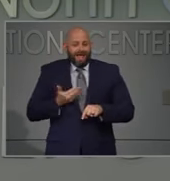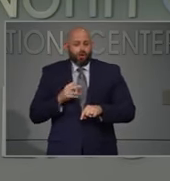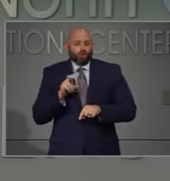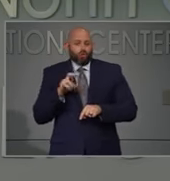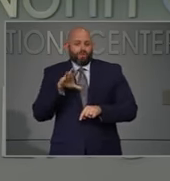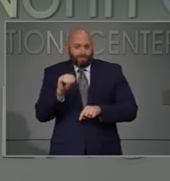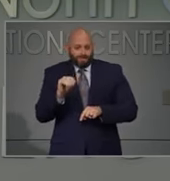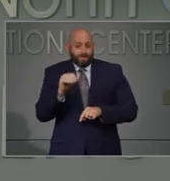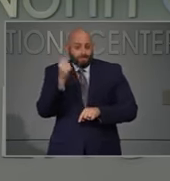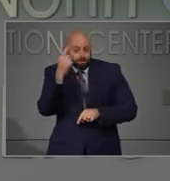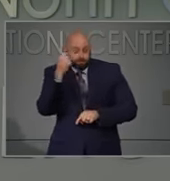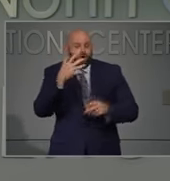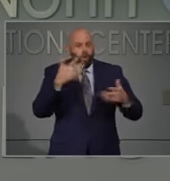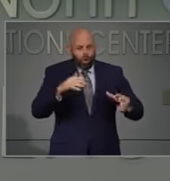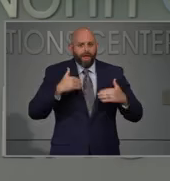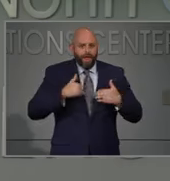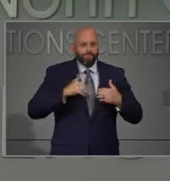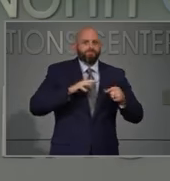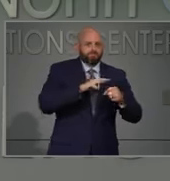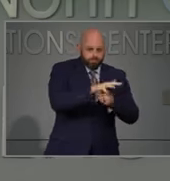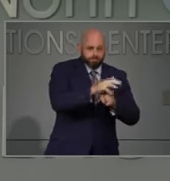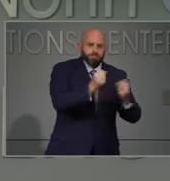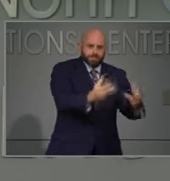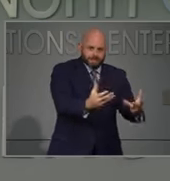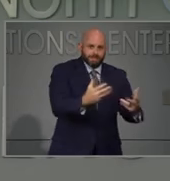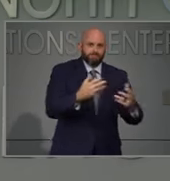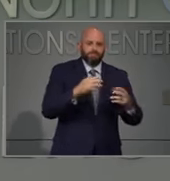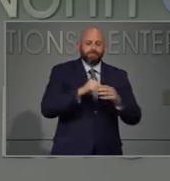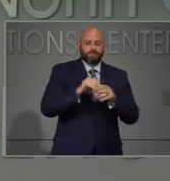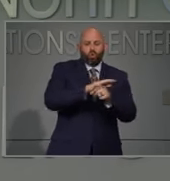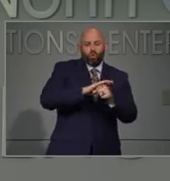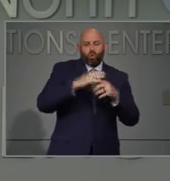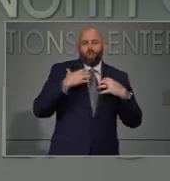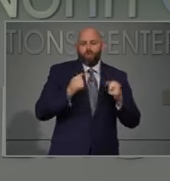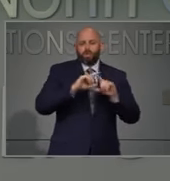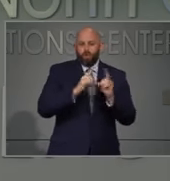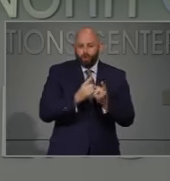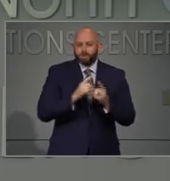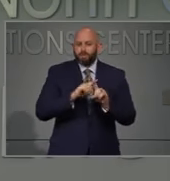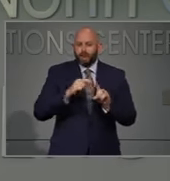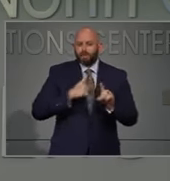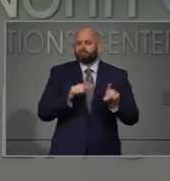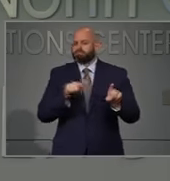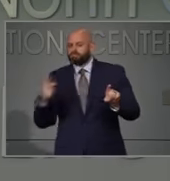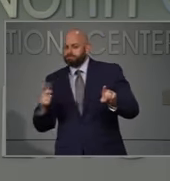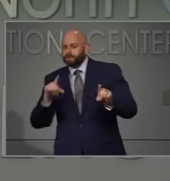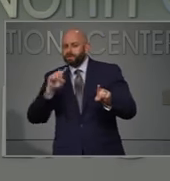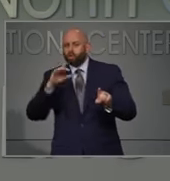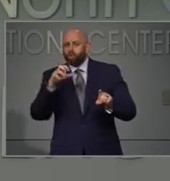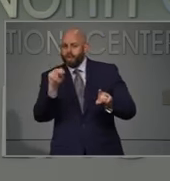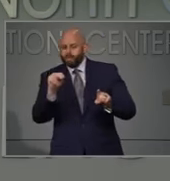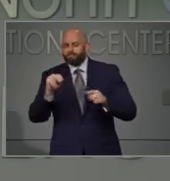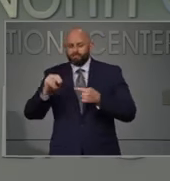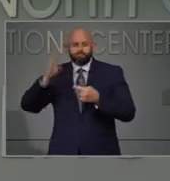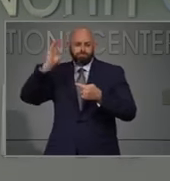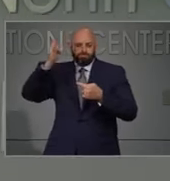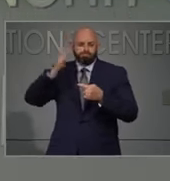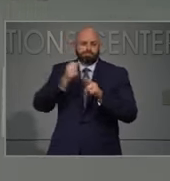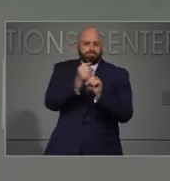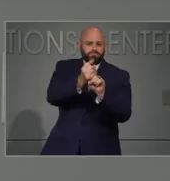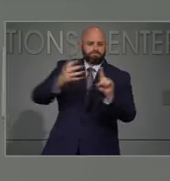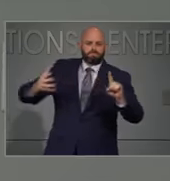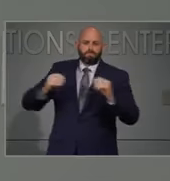our local health departments across the state. But I'll let Dr. Chowan talk about that more specifically.